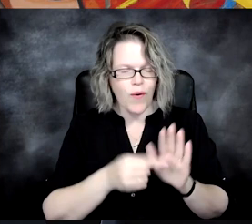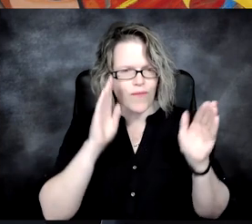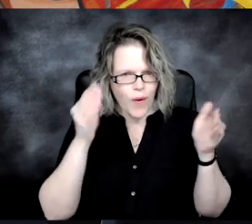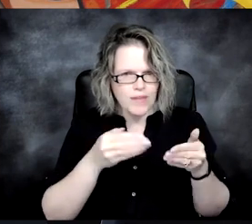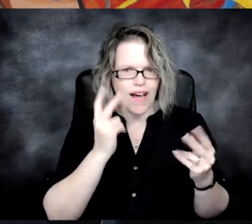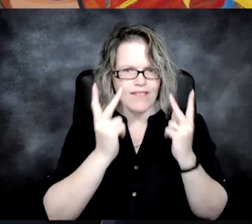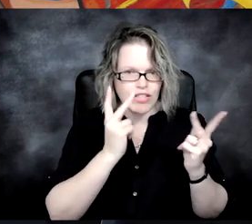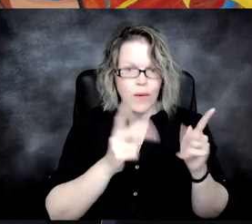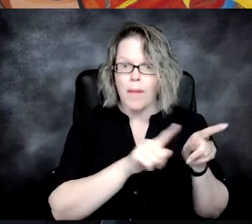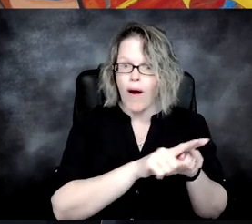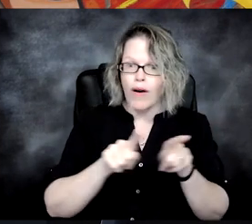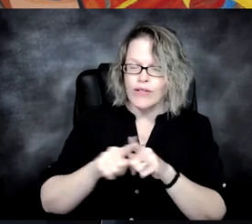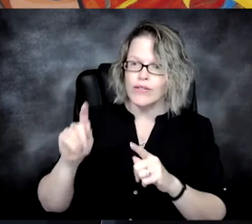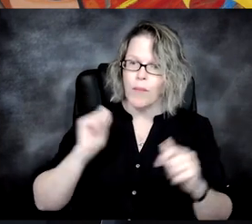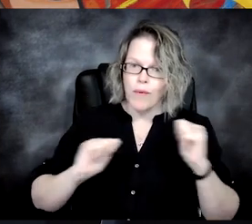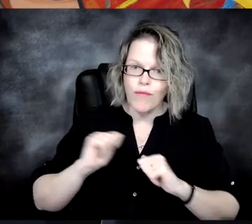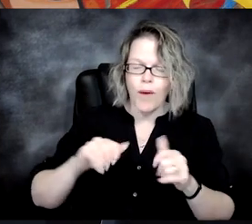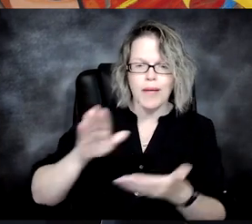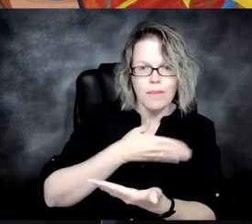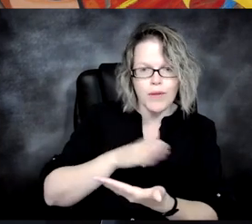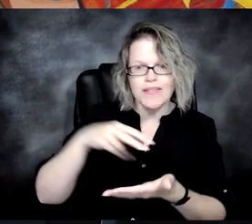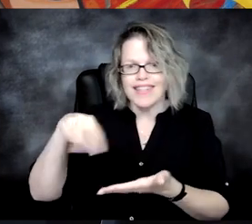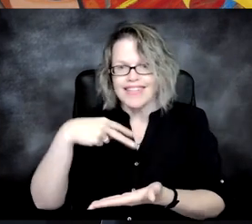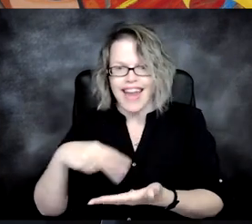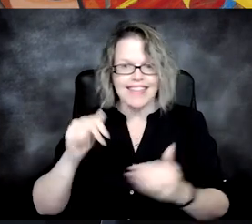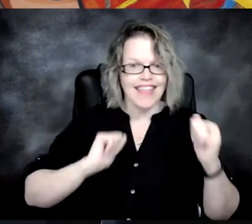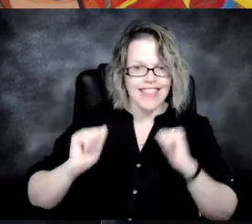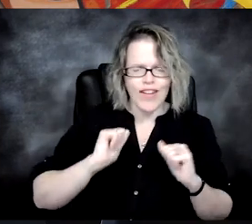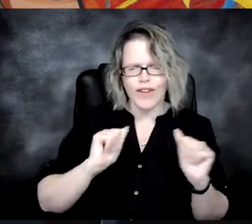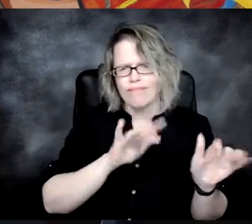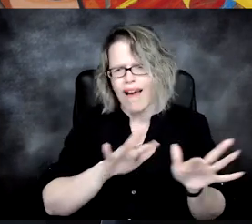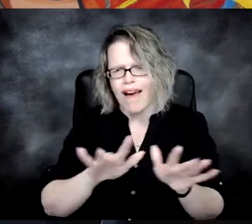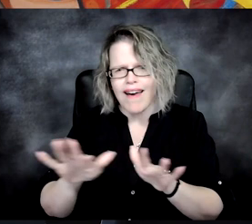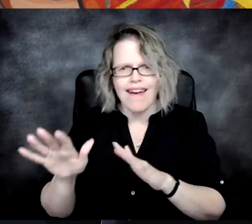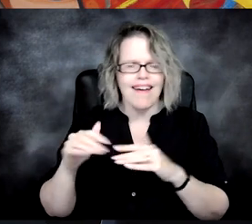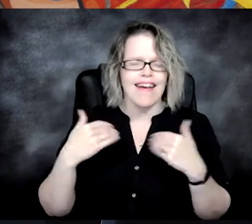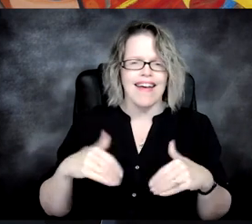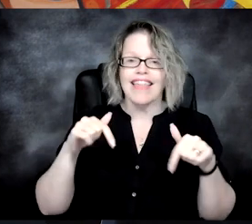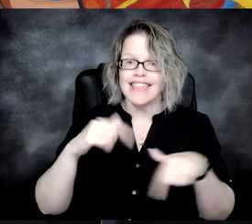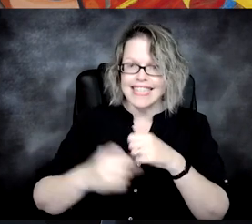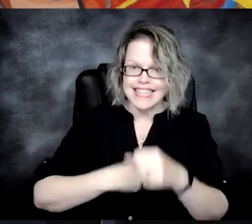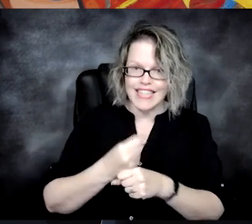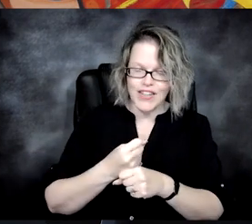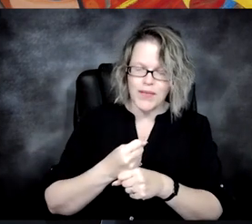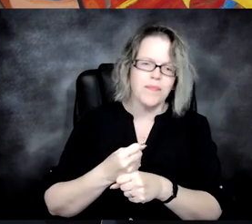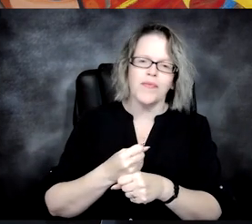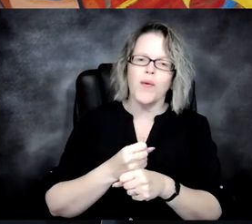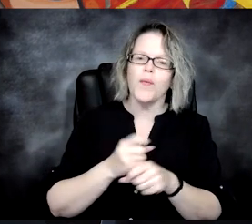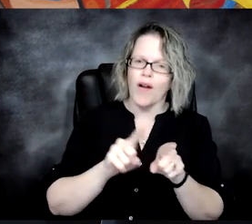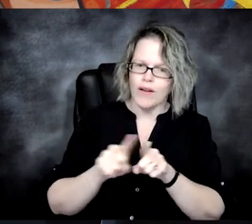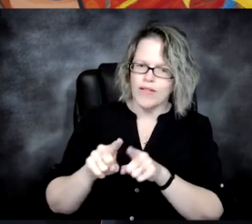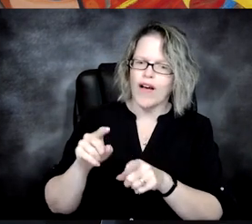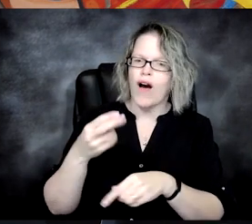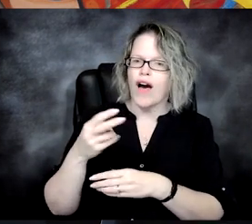also the performing arts, music, dance, theater, so many other mediums. This year we have a co-host to the art show,